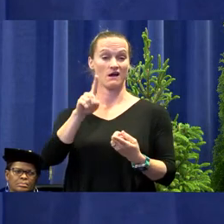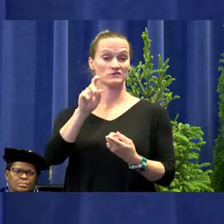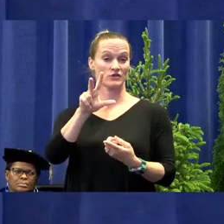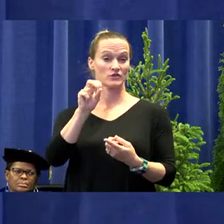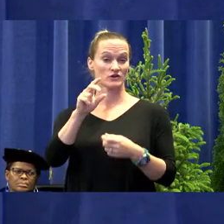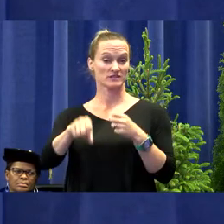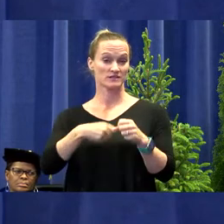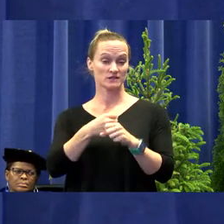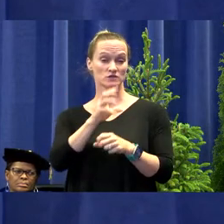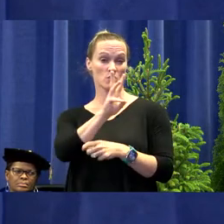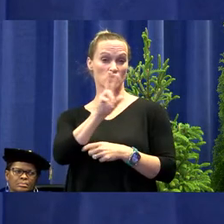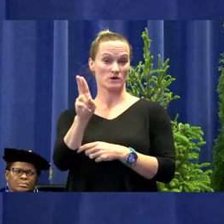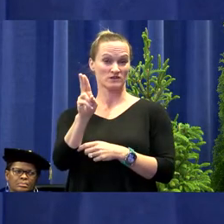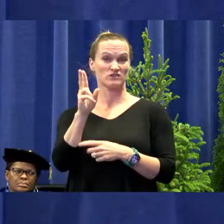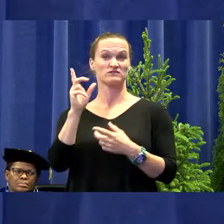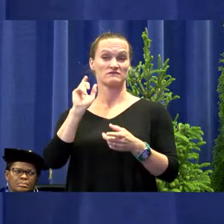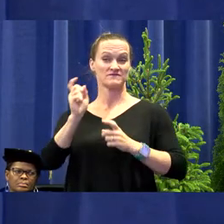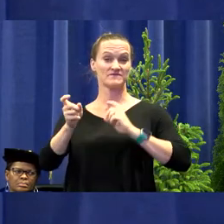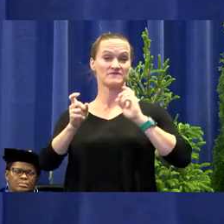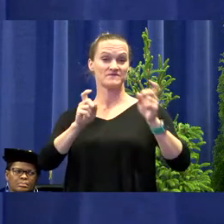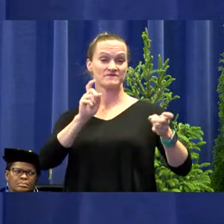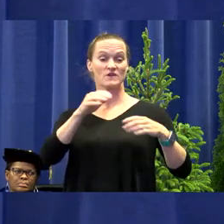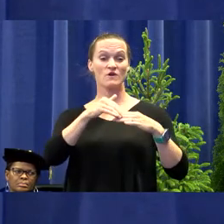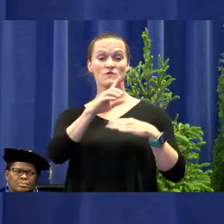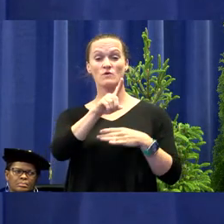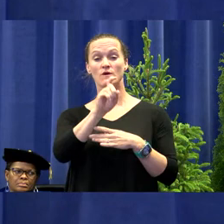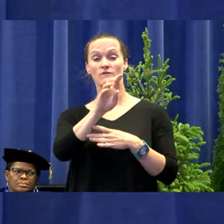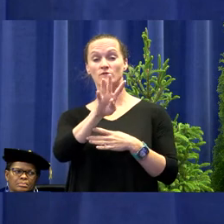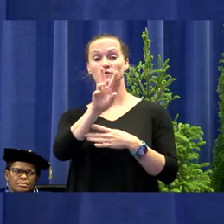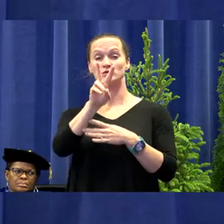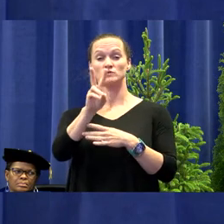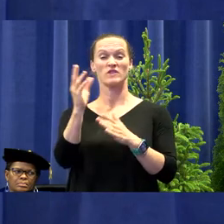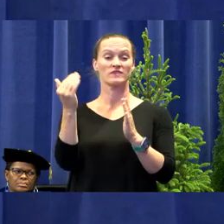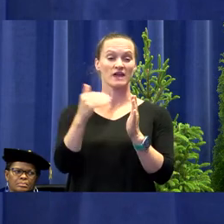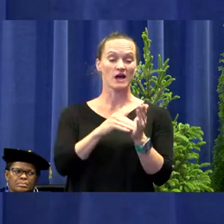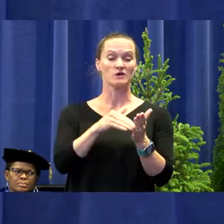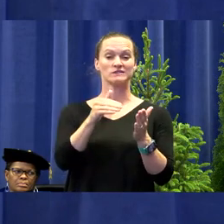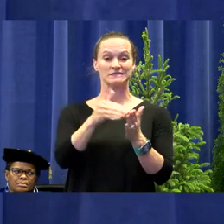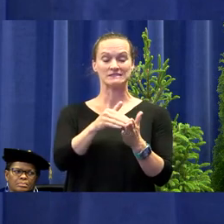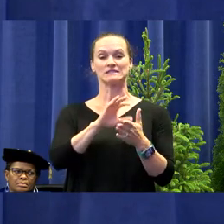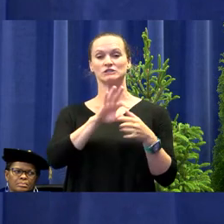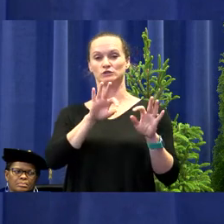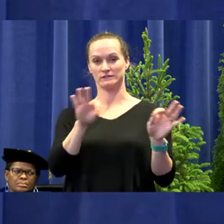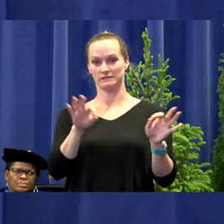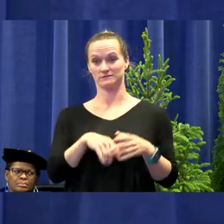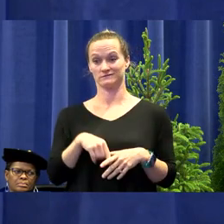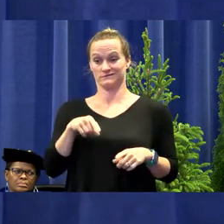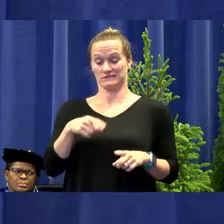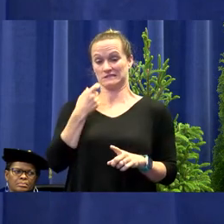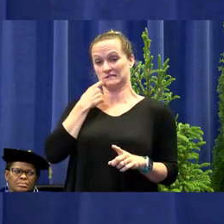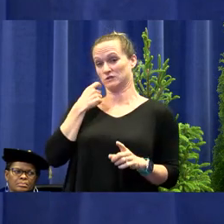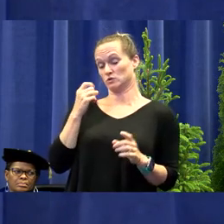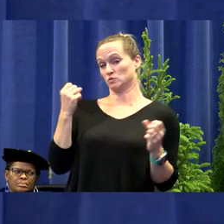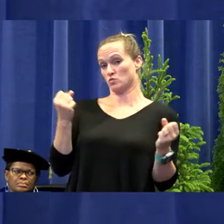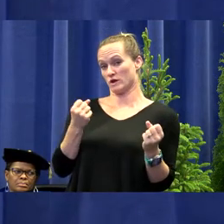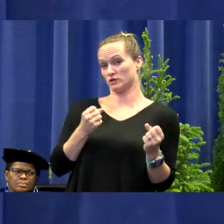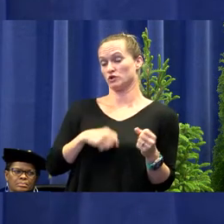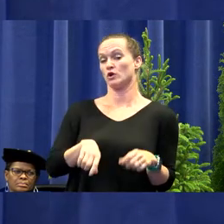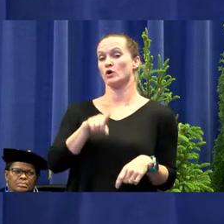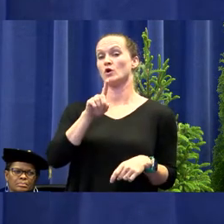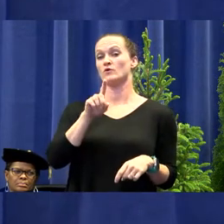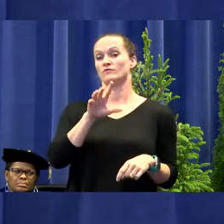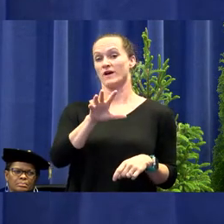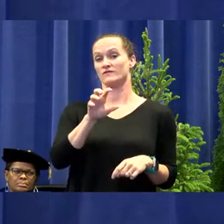conferred more than 142,000 degrees. This winter, 579